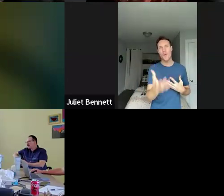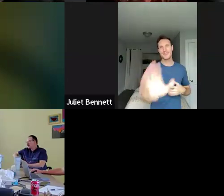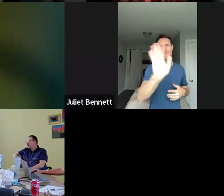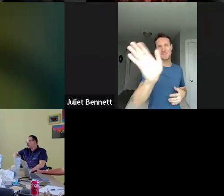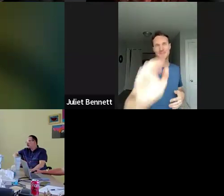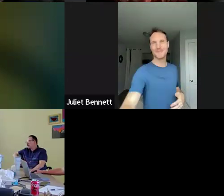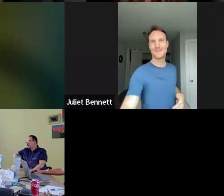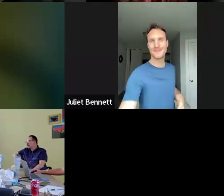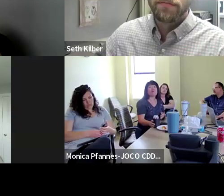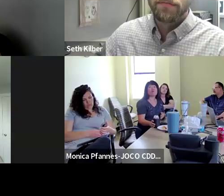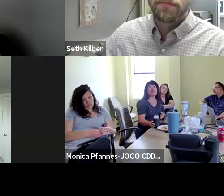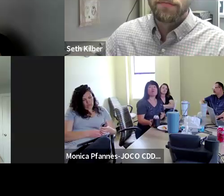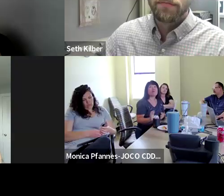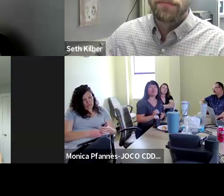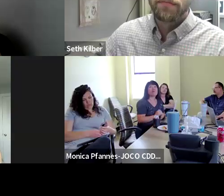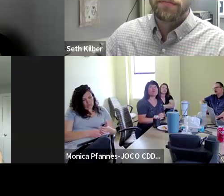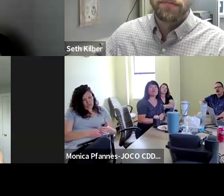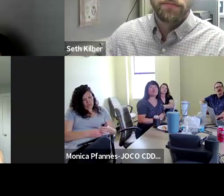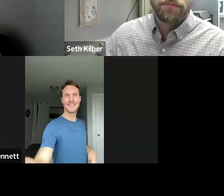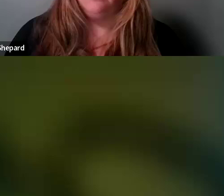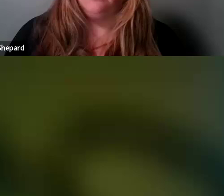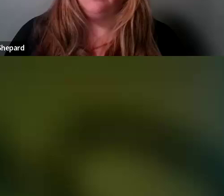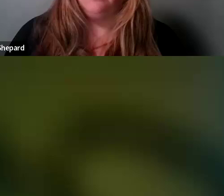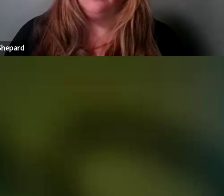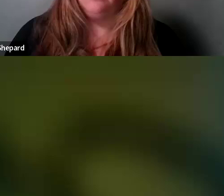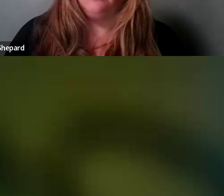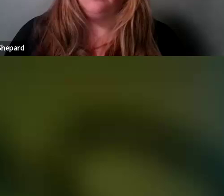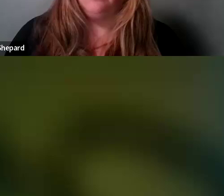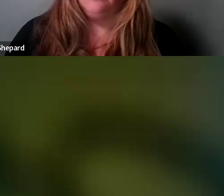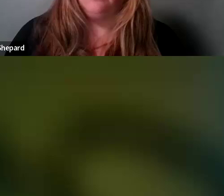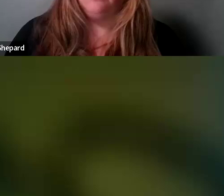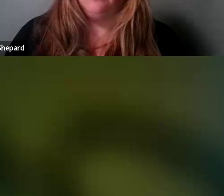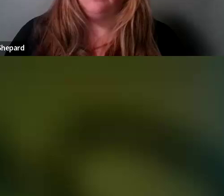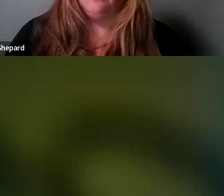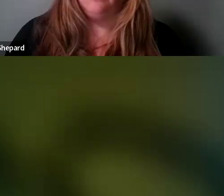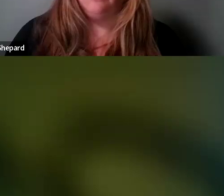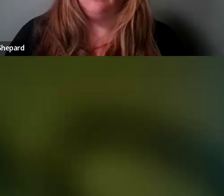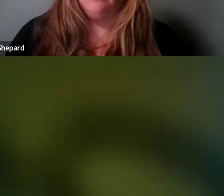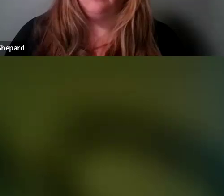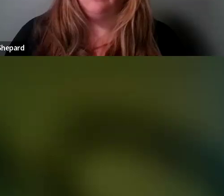Thanks so much, everybody. Have a great day.